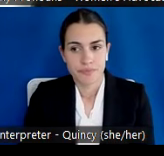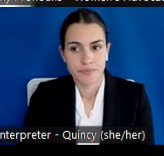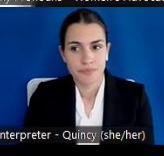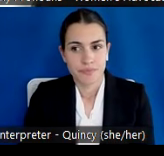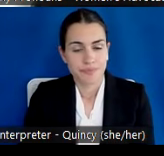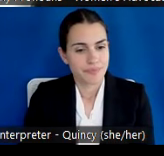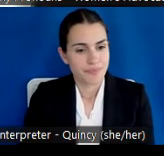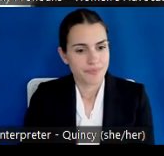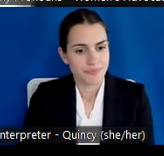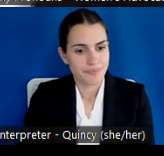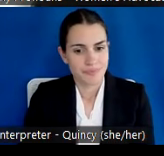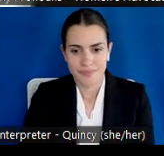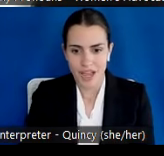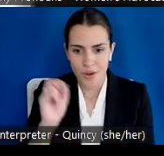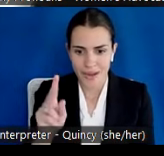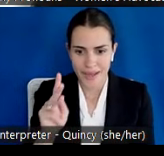Okay.